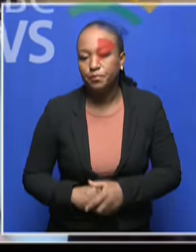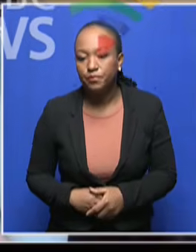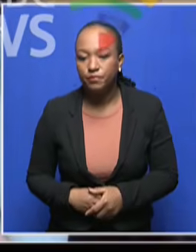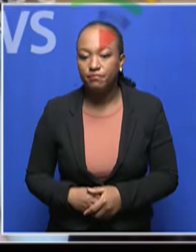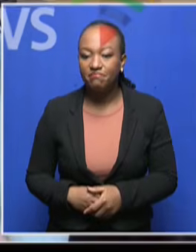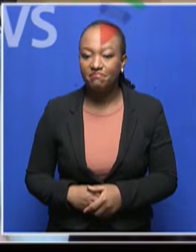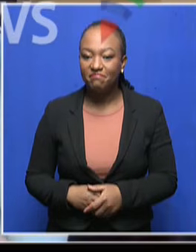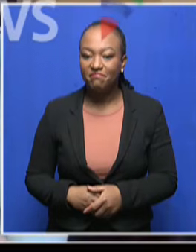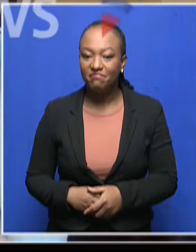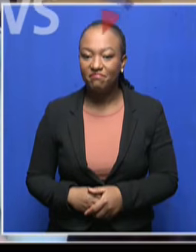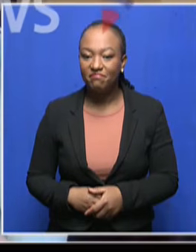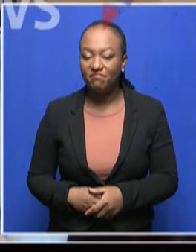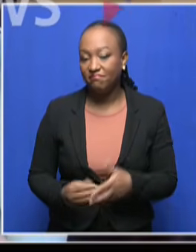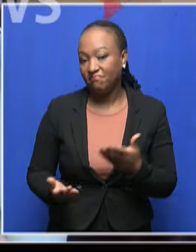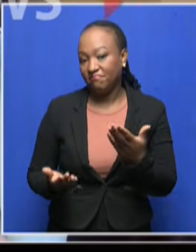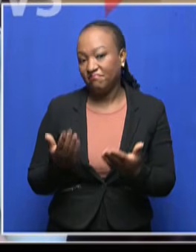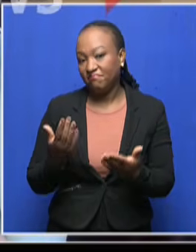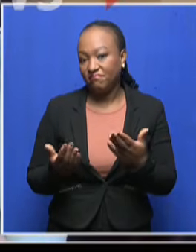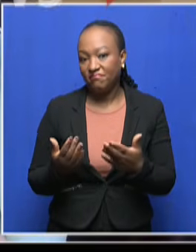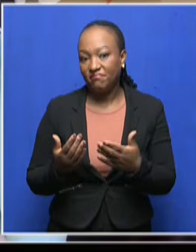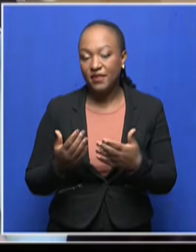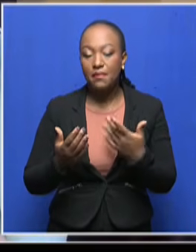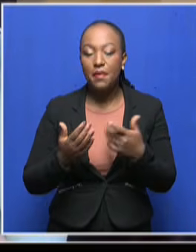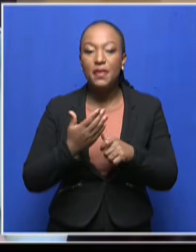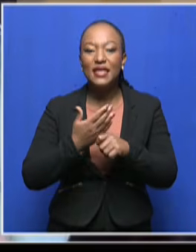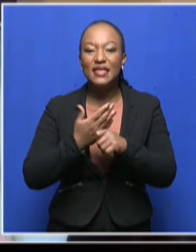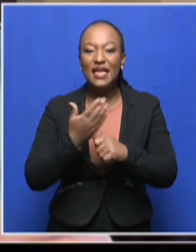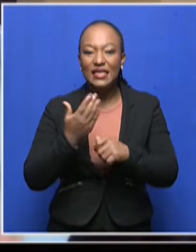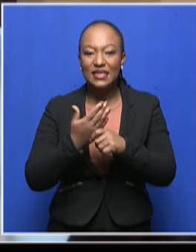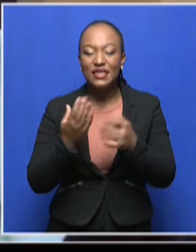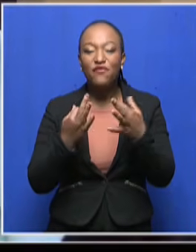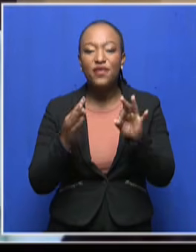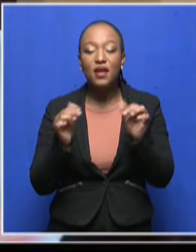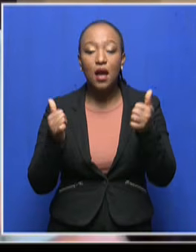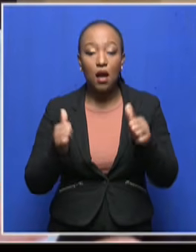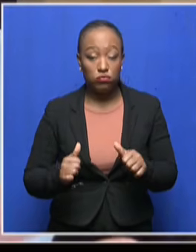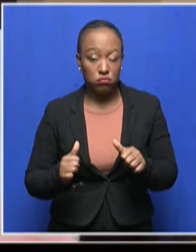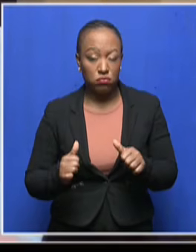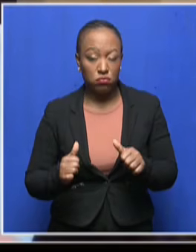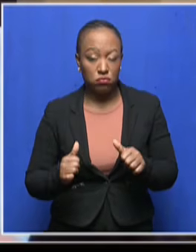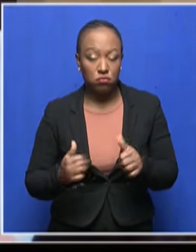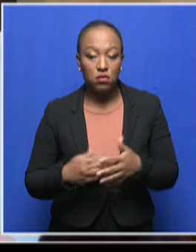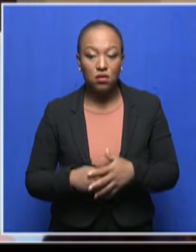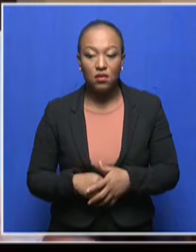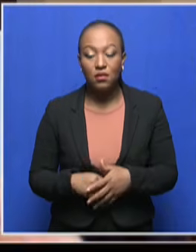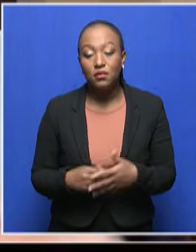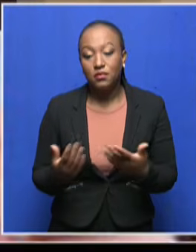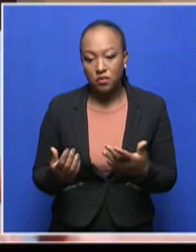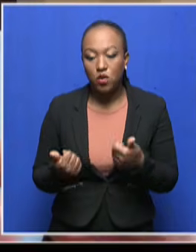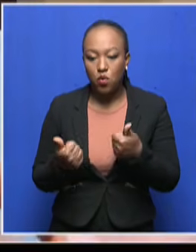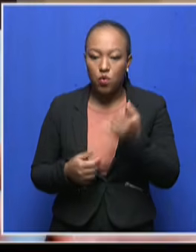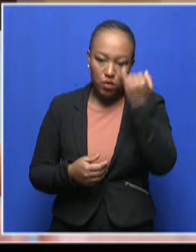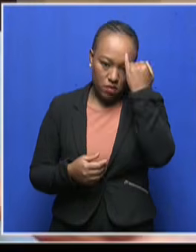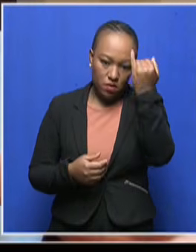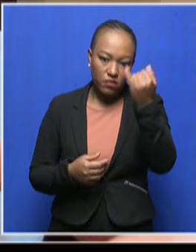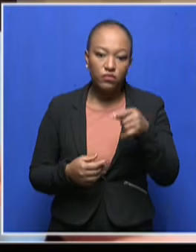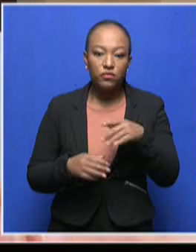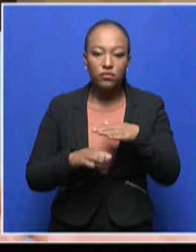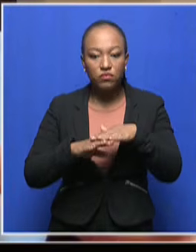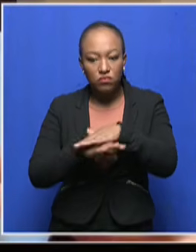then perhaps maybe put it in a tax-free account, that money. So it's a good idea, but I would suggest is starting off with